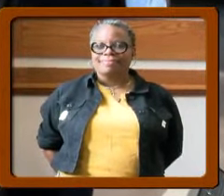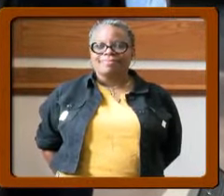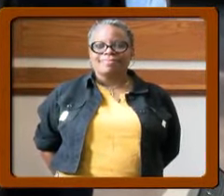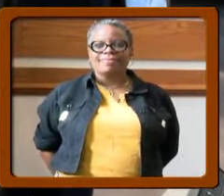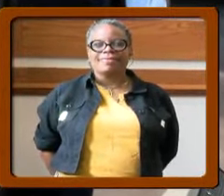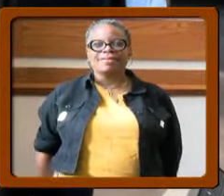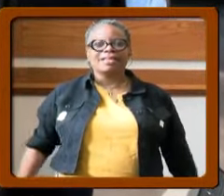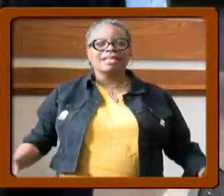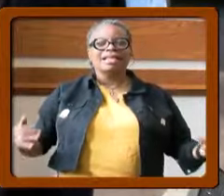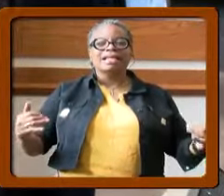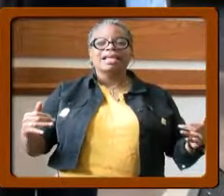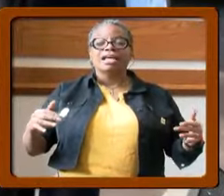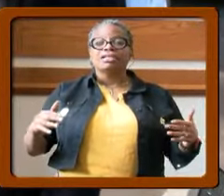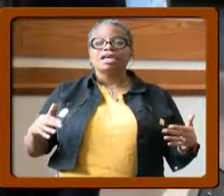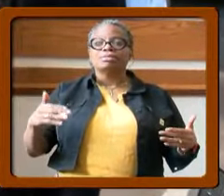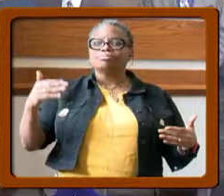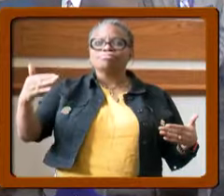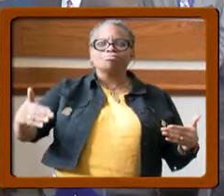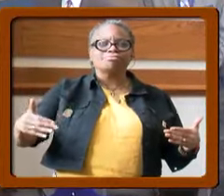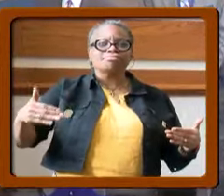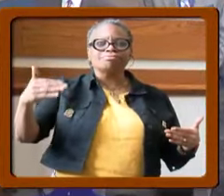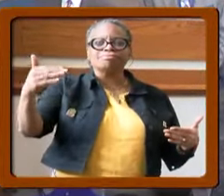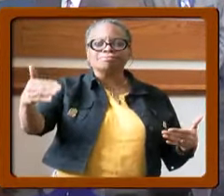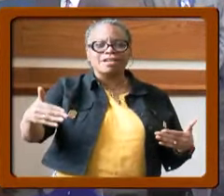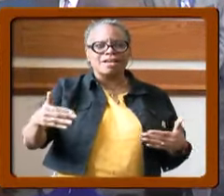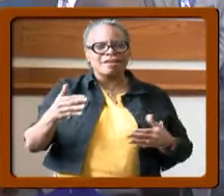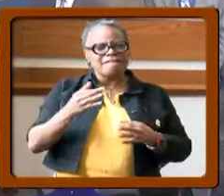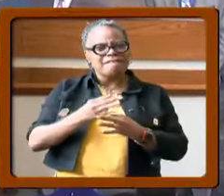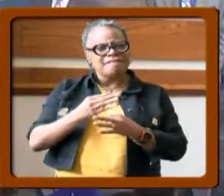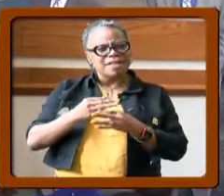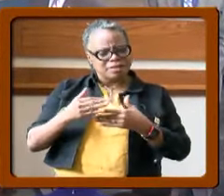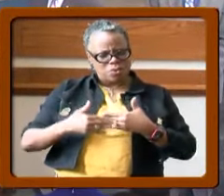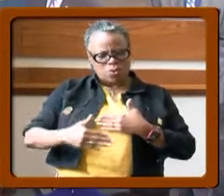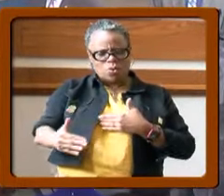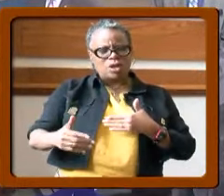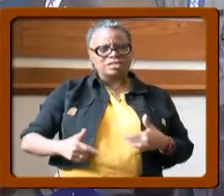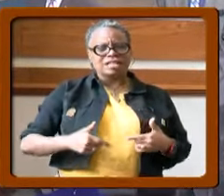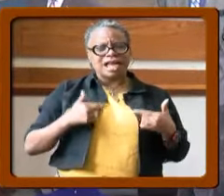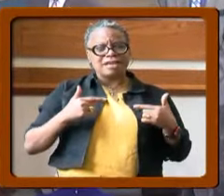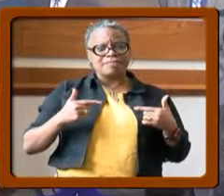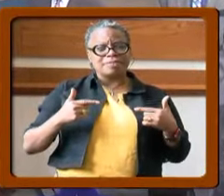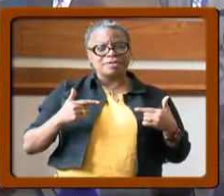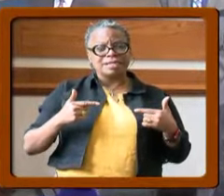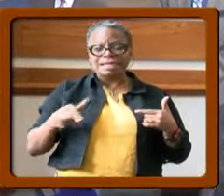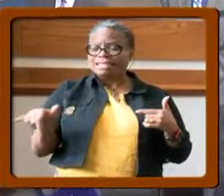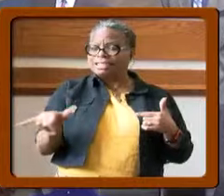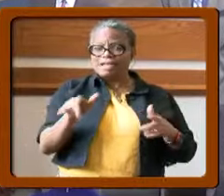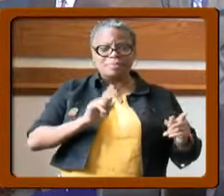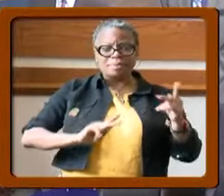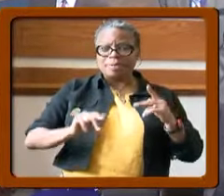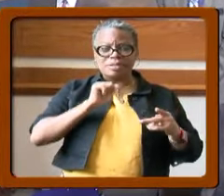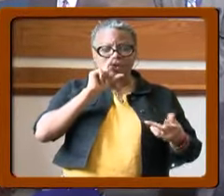You've been taking leaps of faith your whole life. Isn't that interesting? Even the atheist takes a leap of faith.